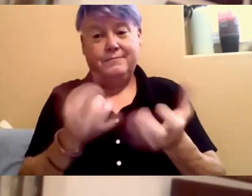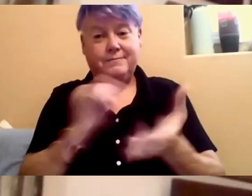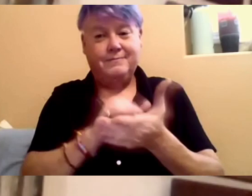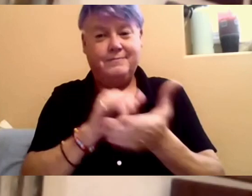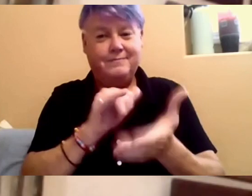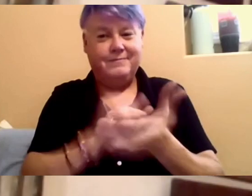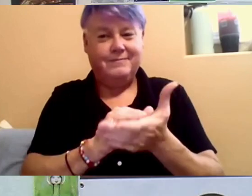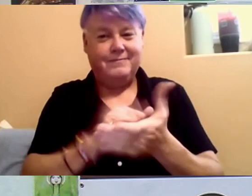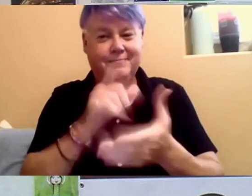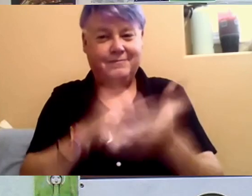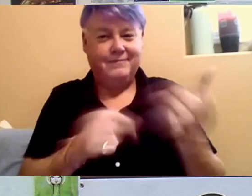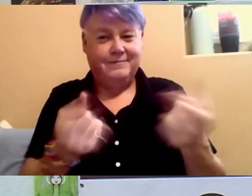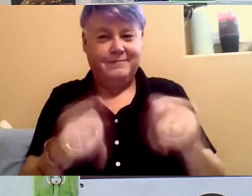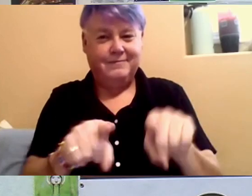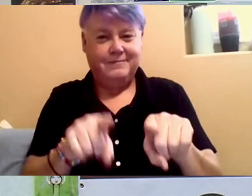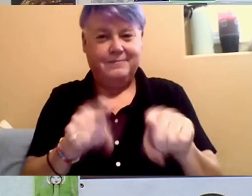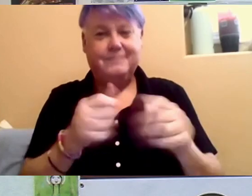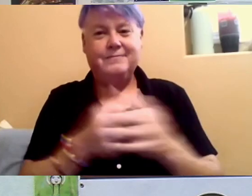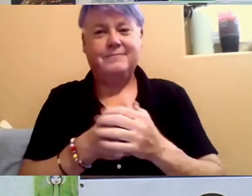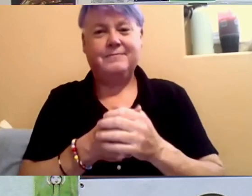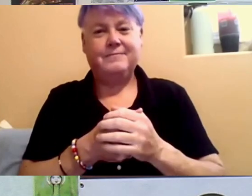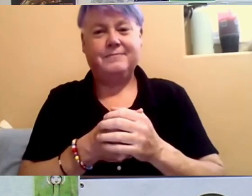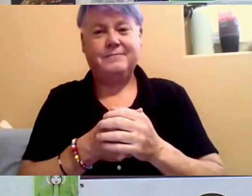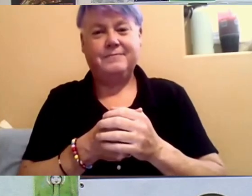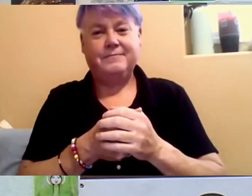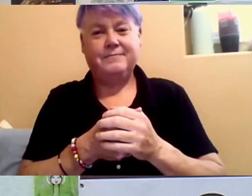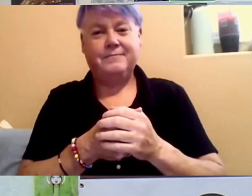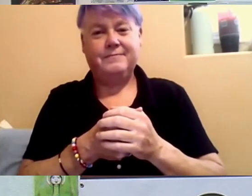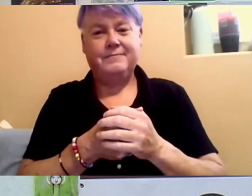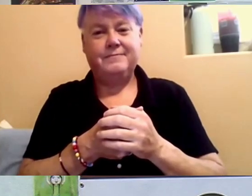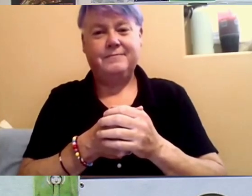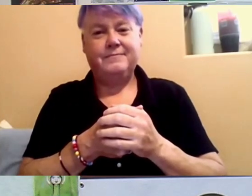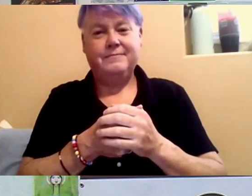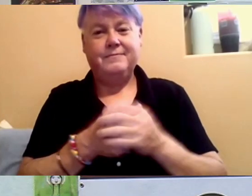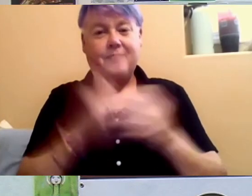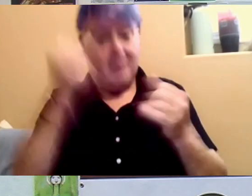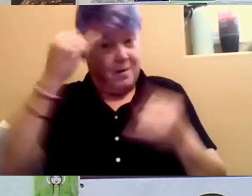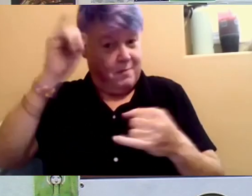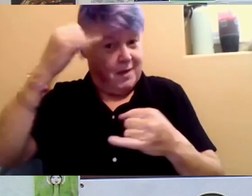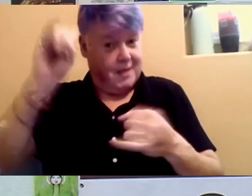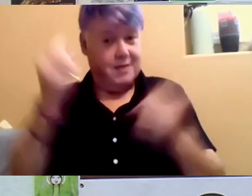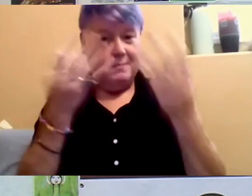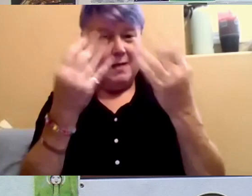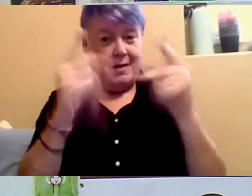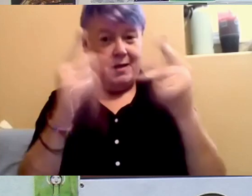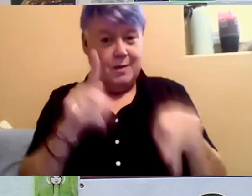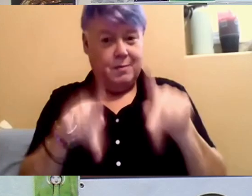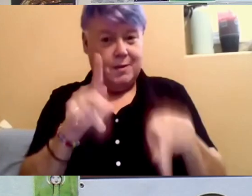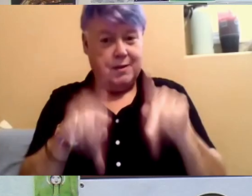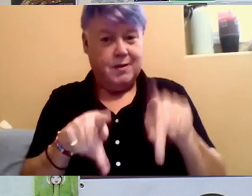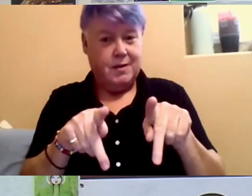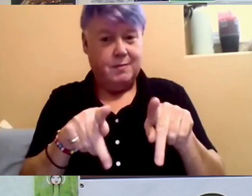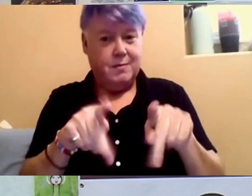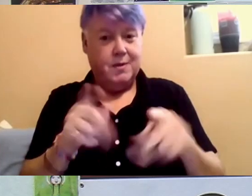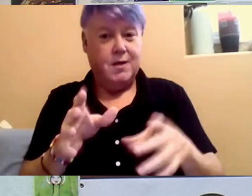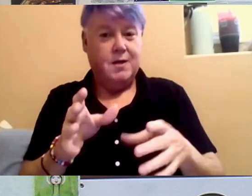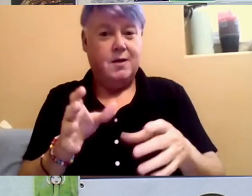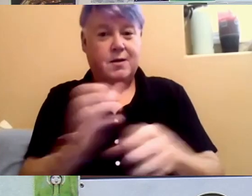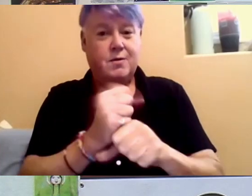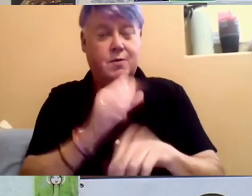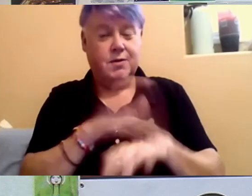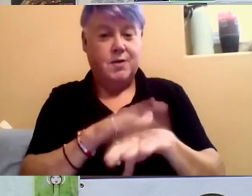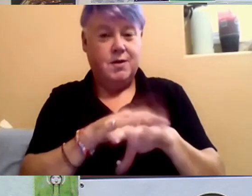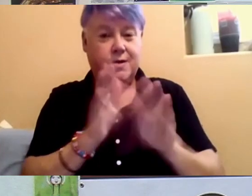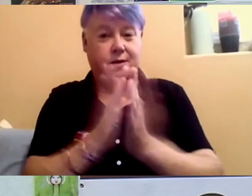gist. Wow. I'm imagining many people are going to put a hold on the book right now if they haven't